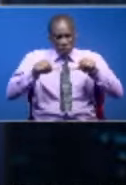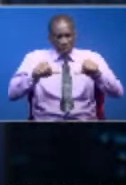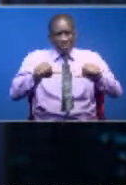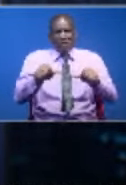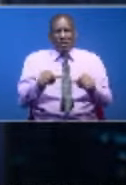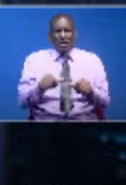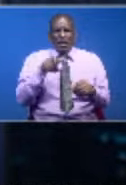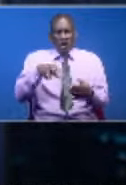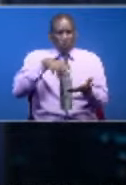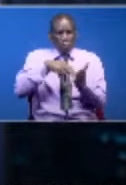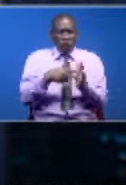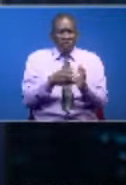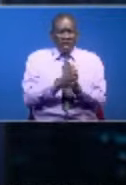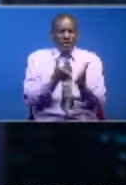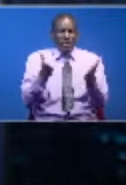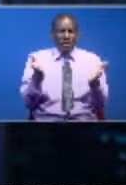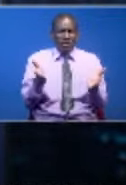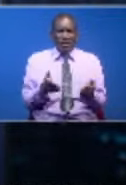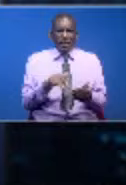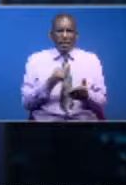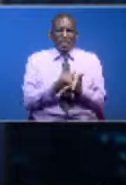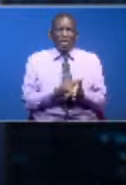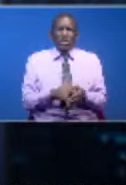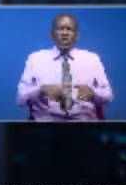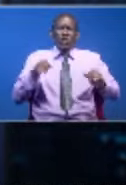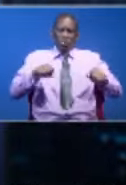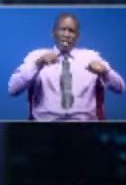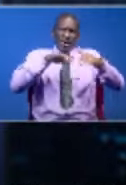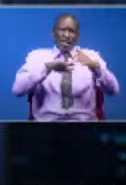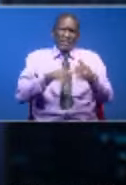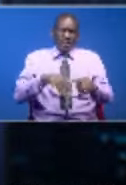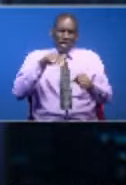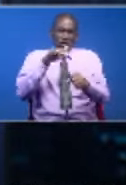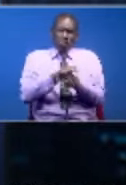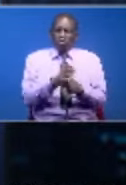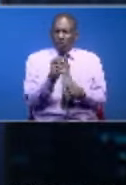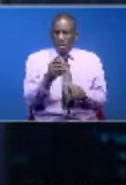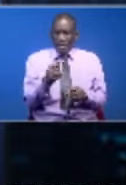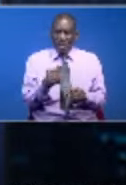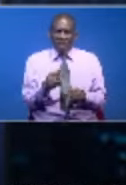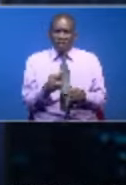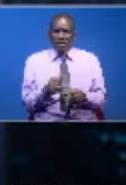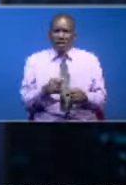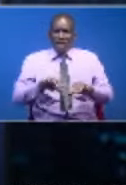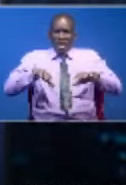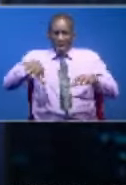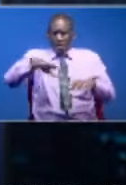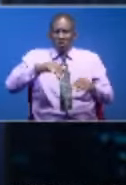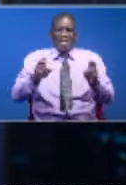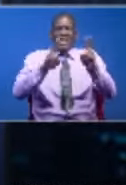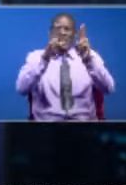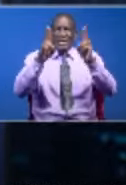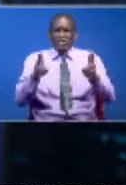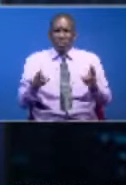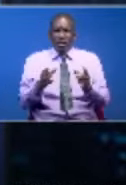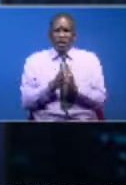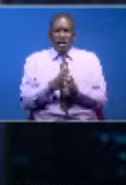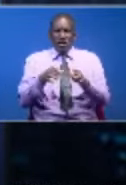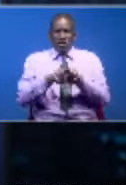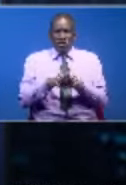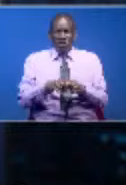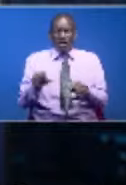your projects and assets is that you can access large pools of capital, both internationally and on